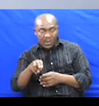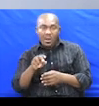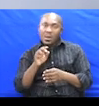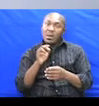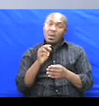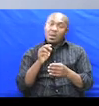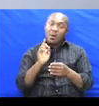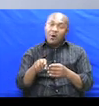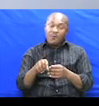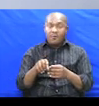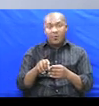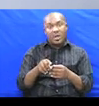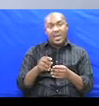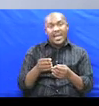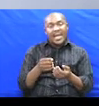minerals